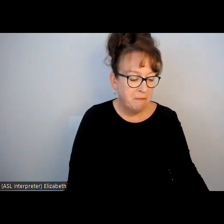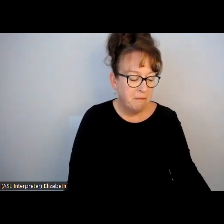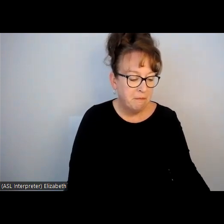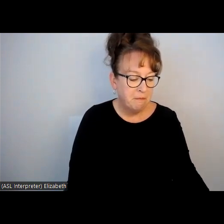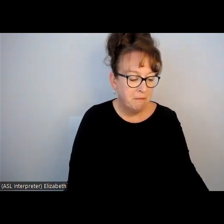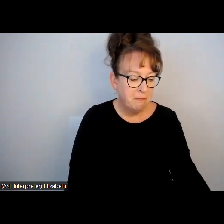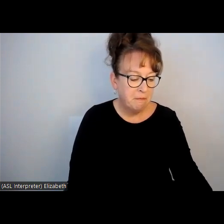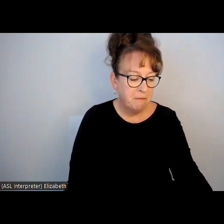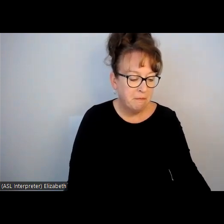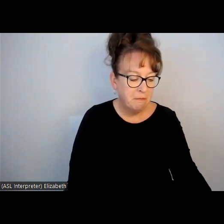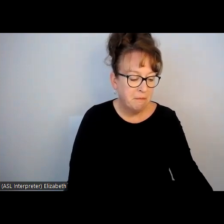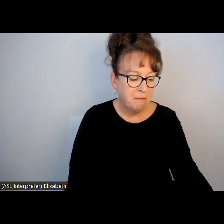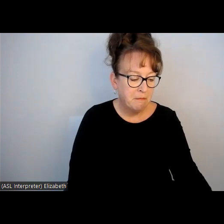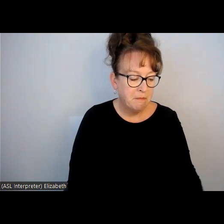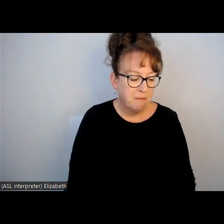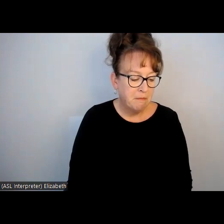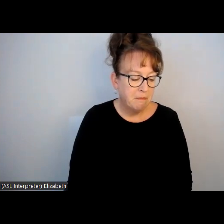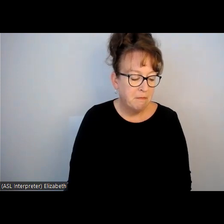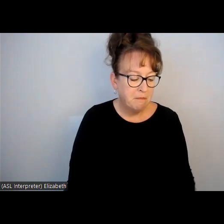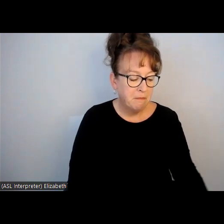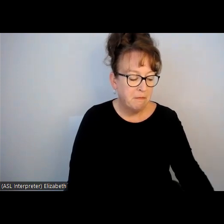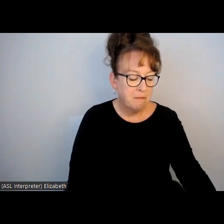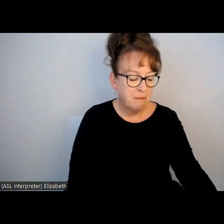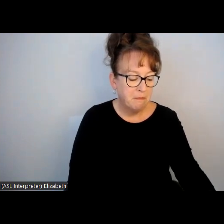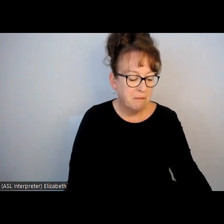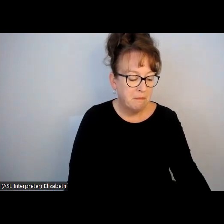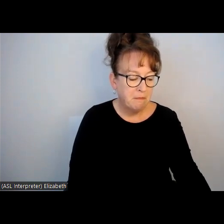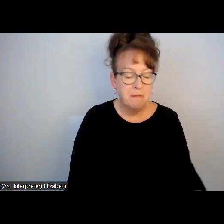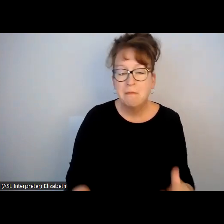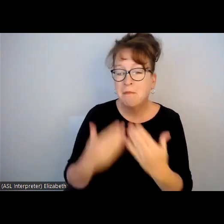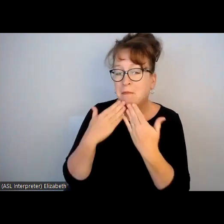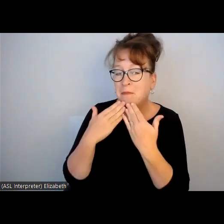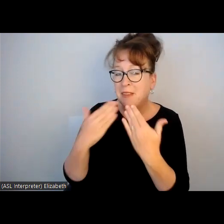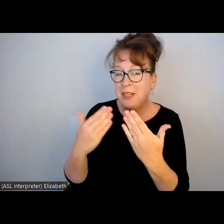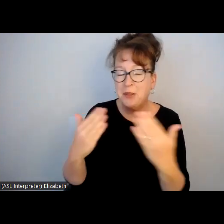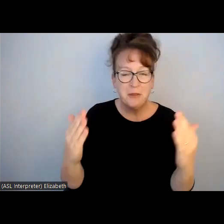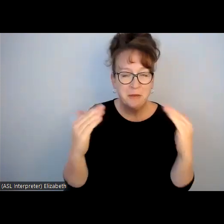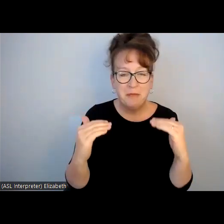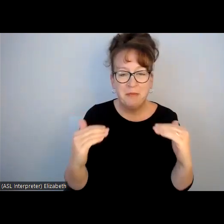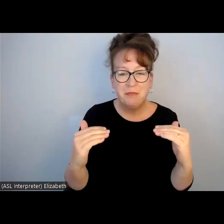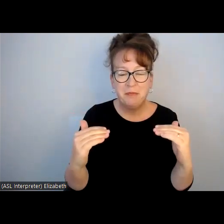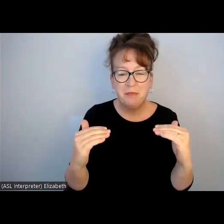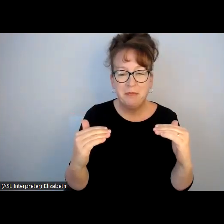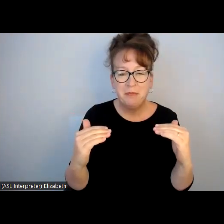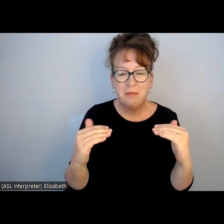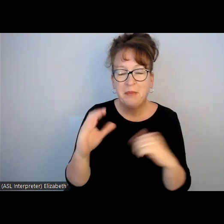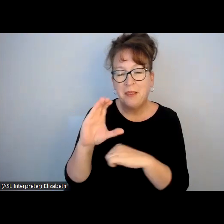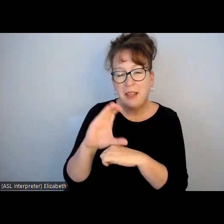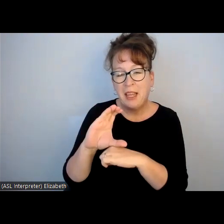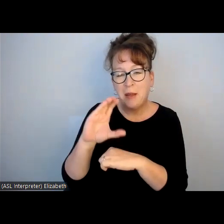Thank you. Next is Cape Verdean Creole.